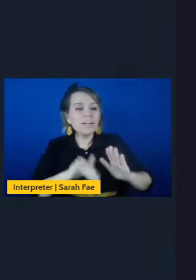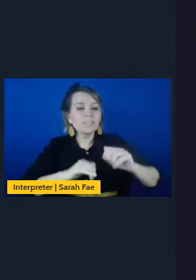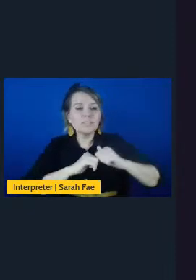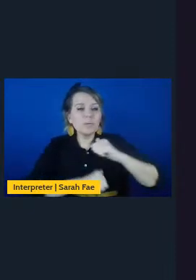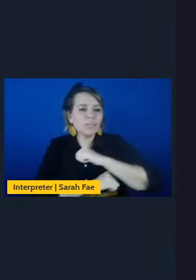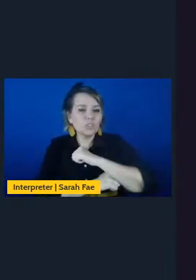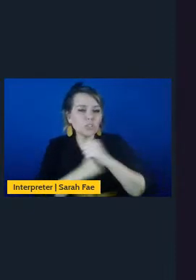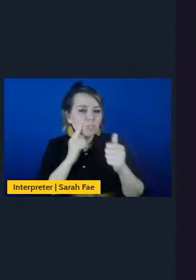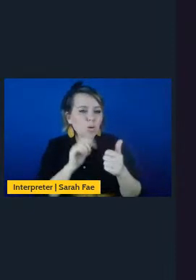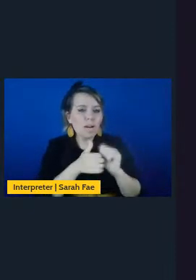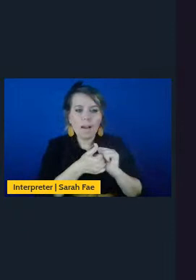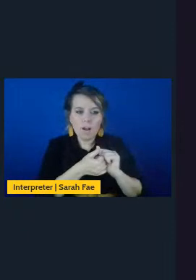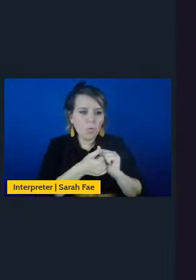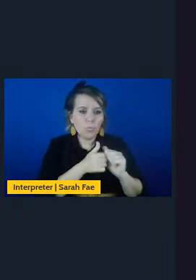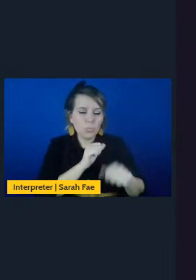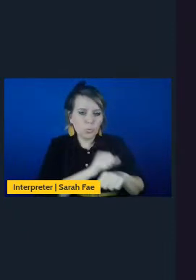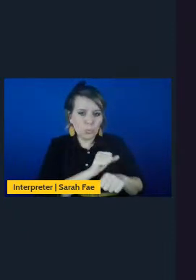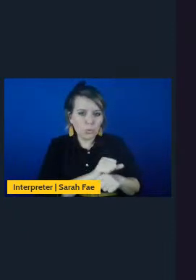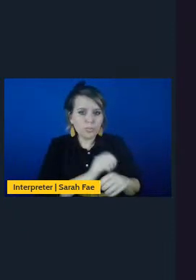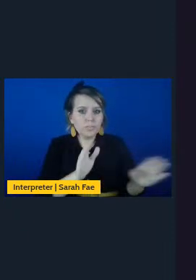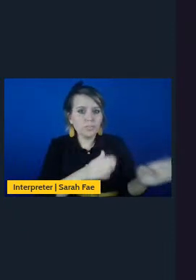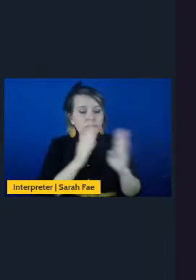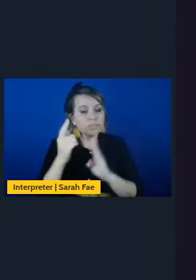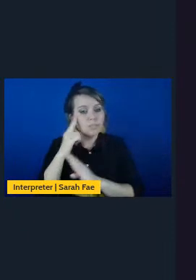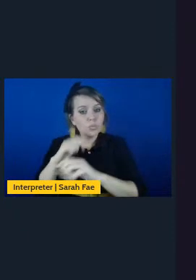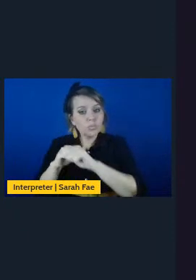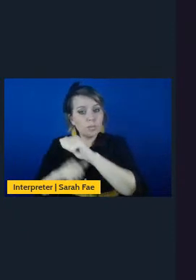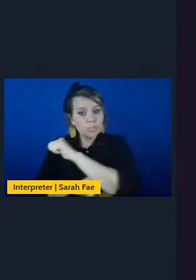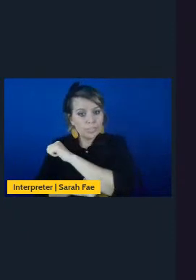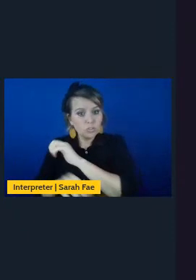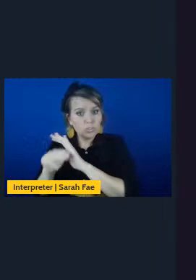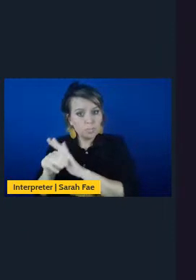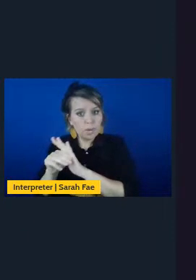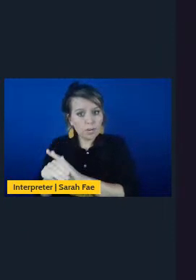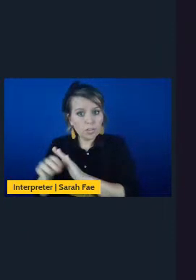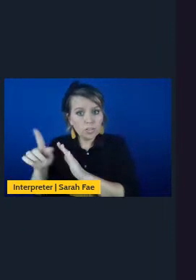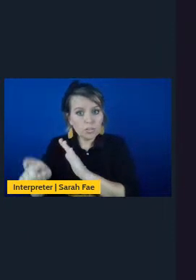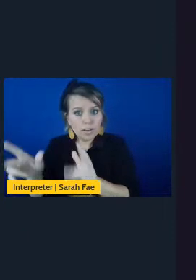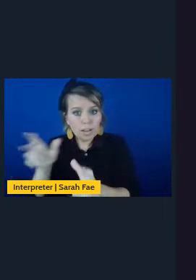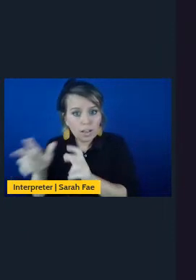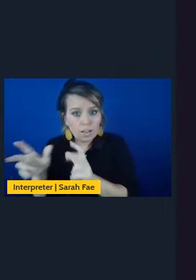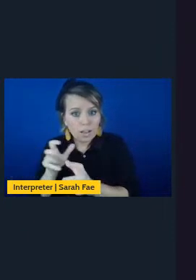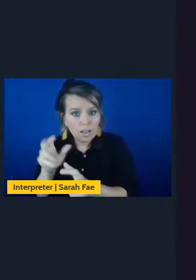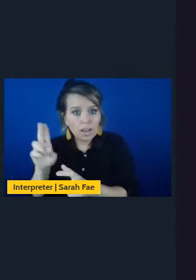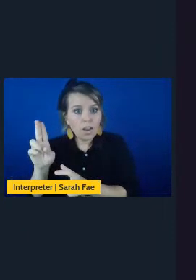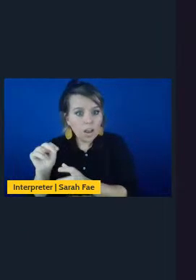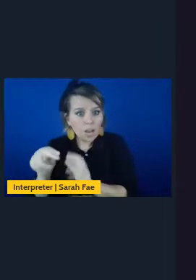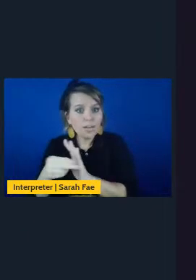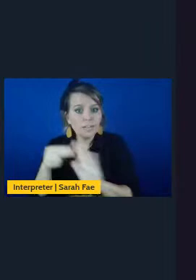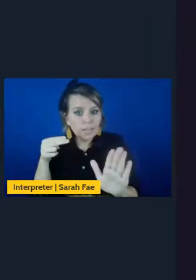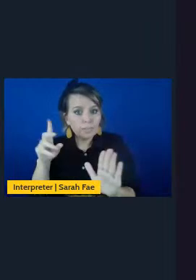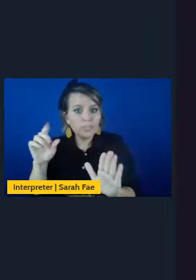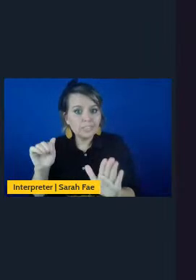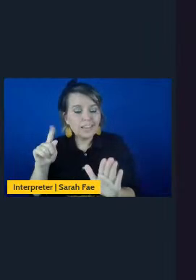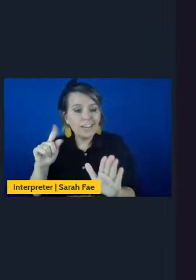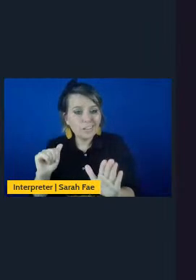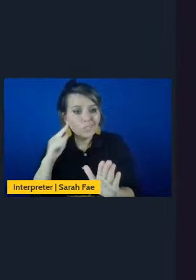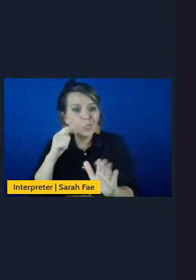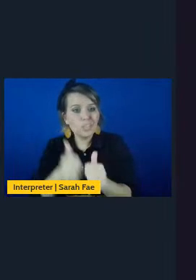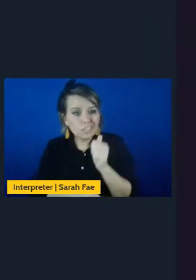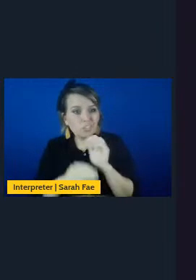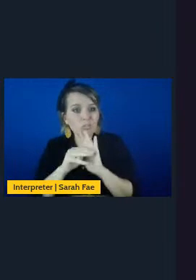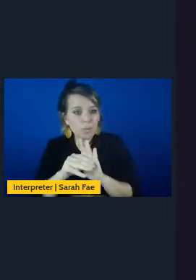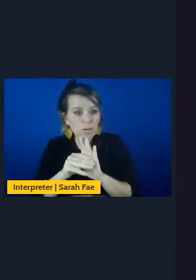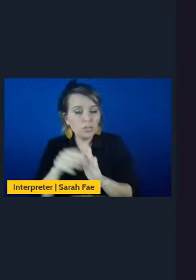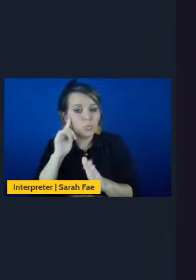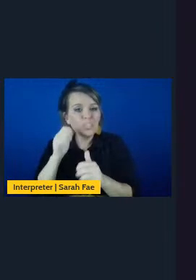So for a foundation model, instead of gathering labeled data for each model, for each task, and training